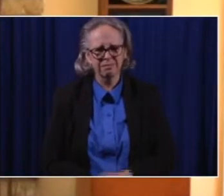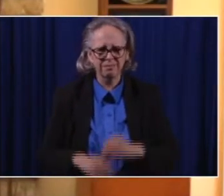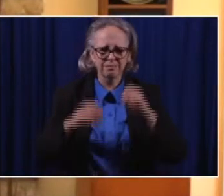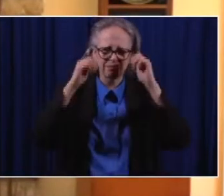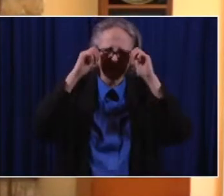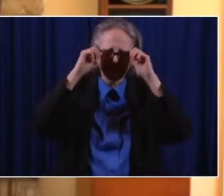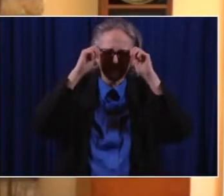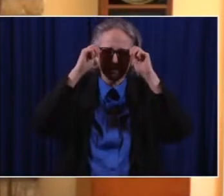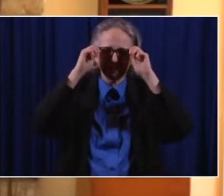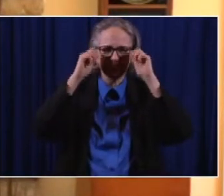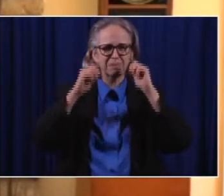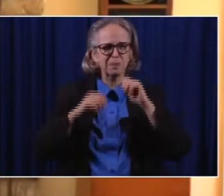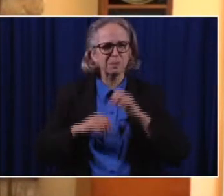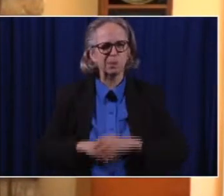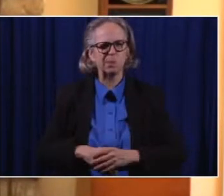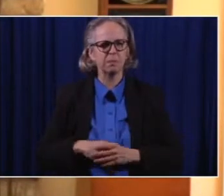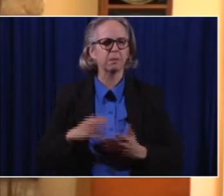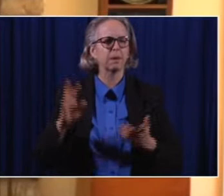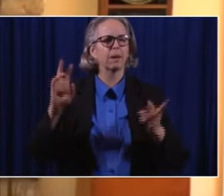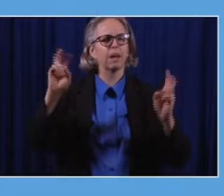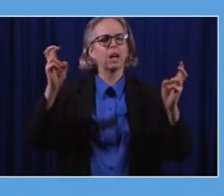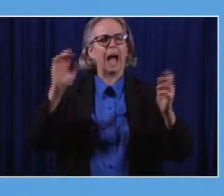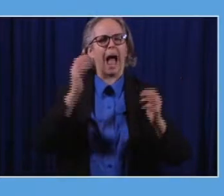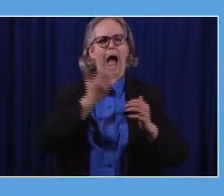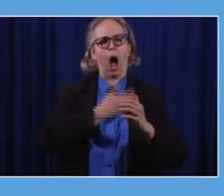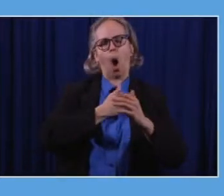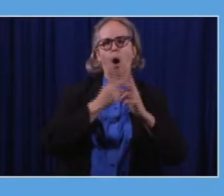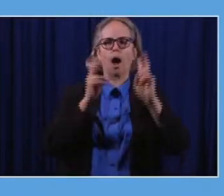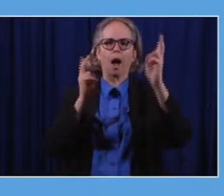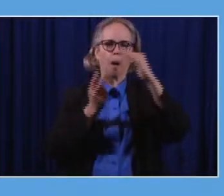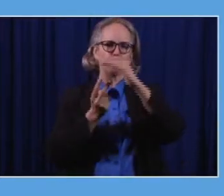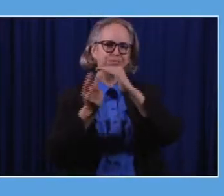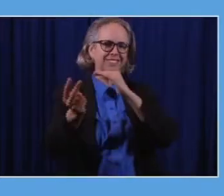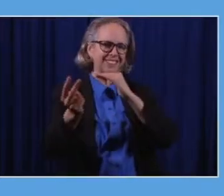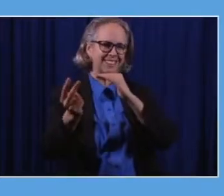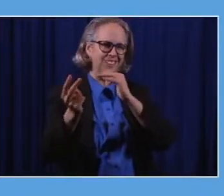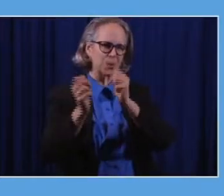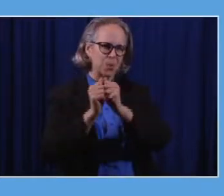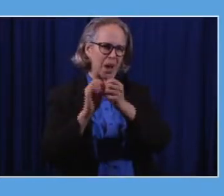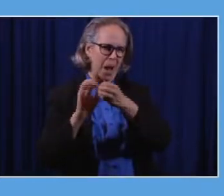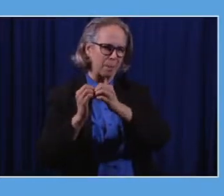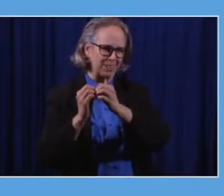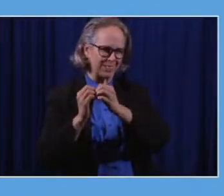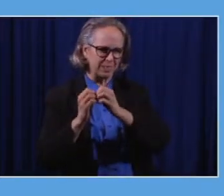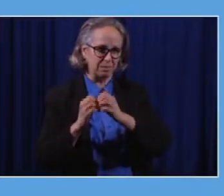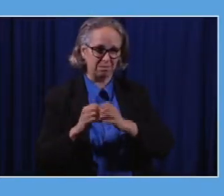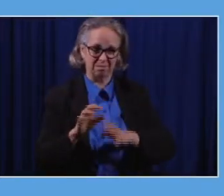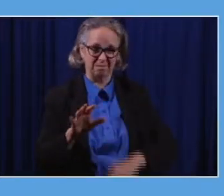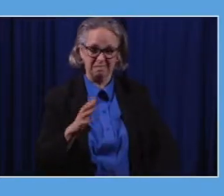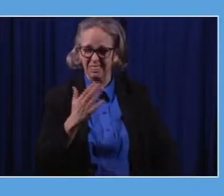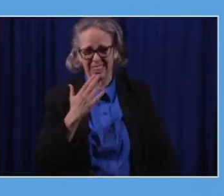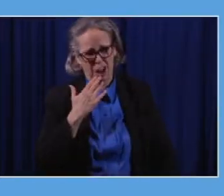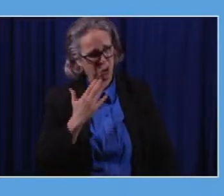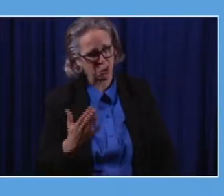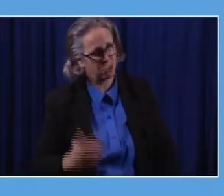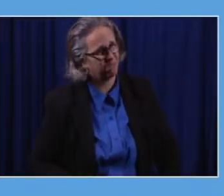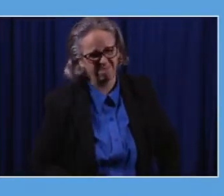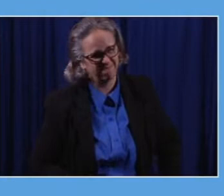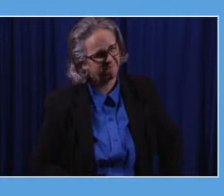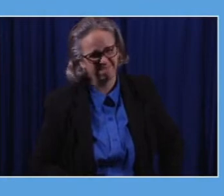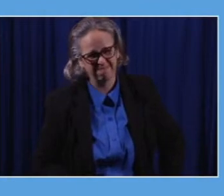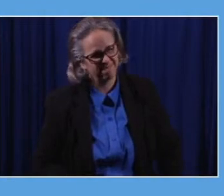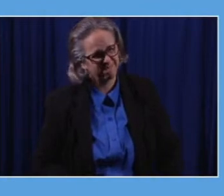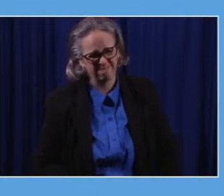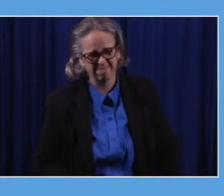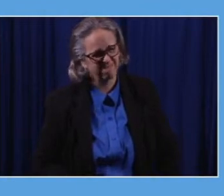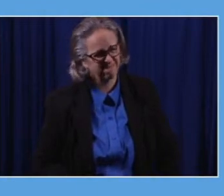I would call the predictor slides. And again, not good news. COVID-related outpatient visits,